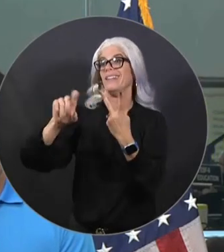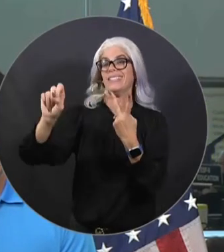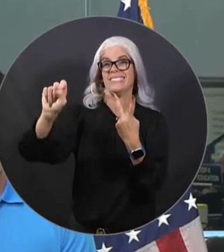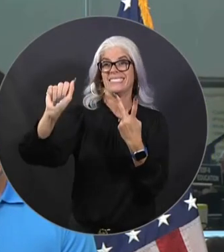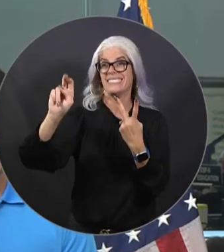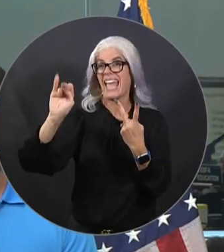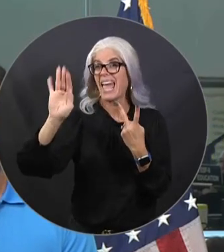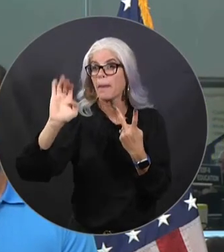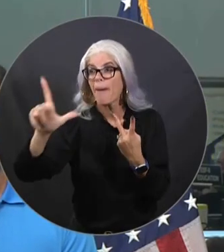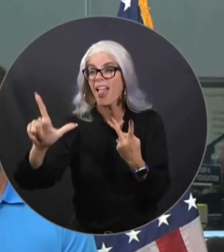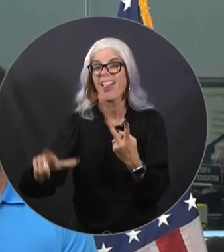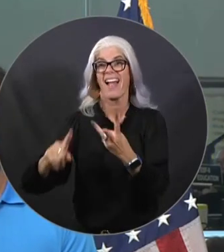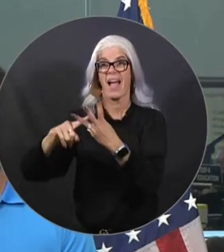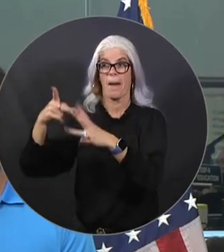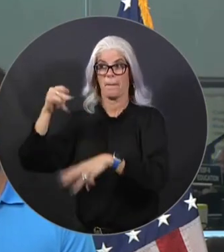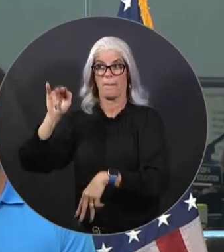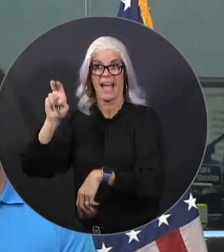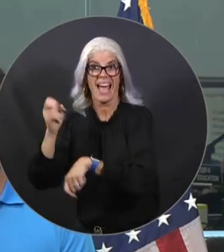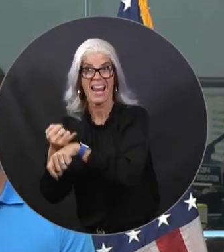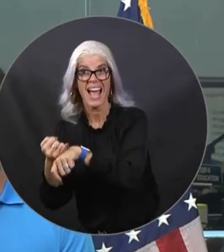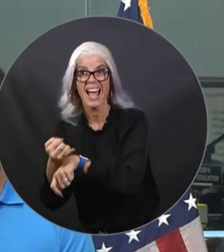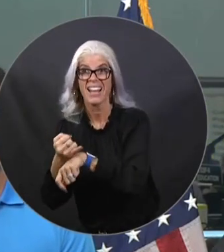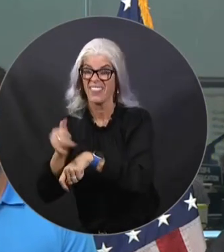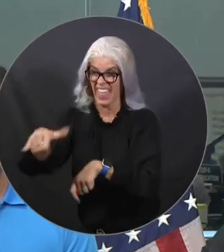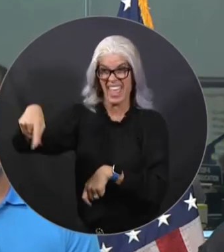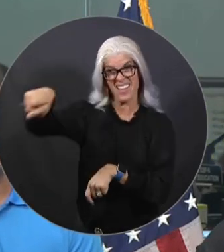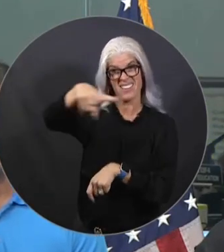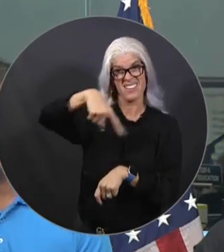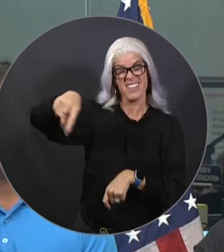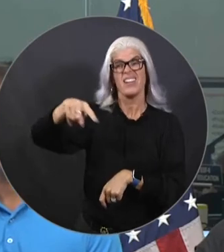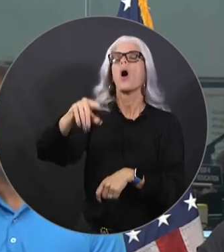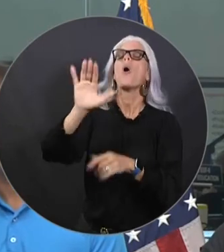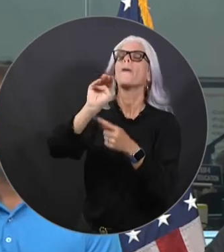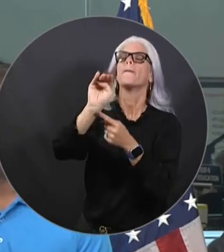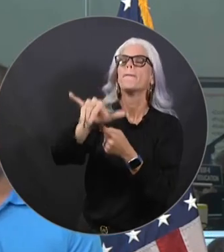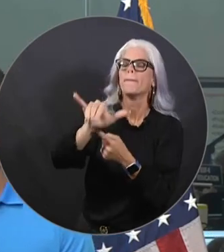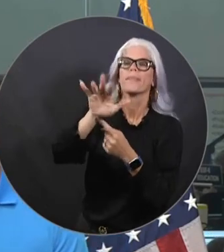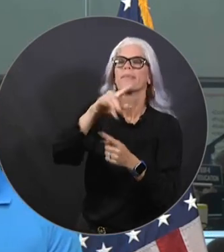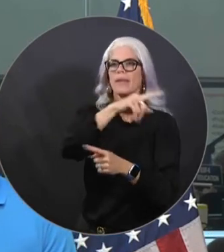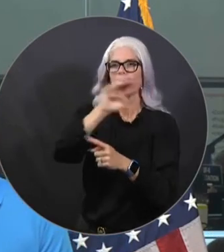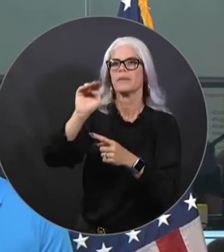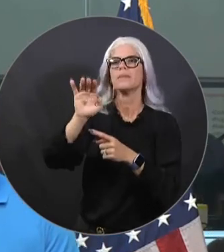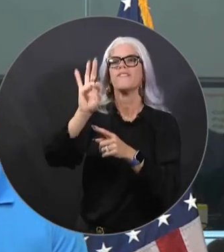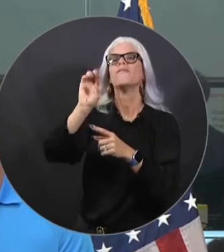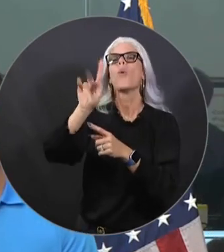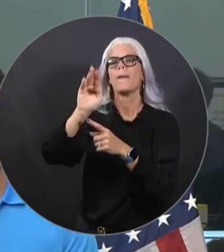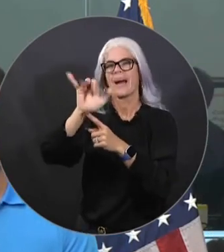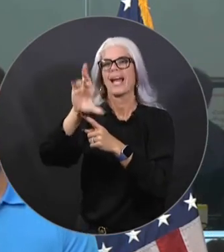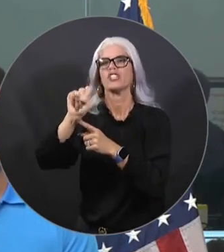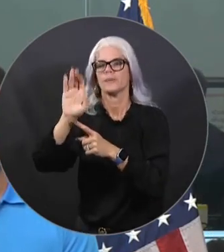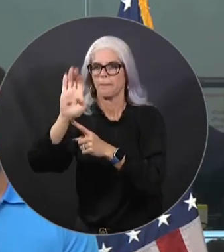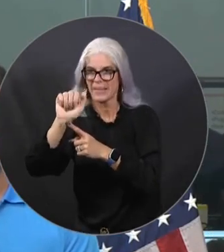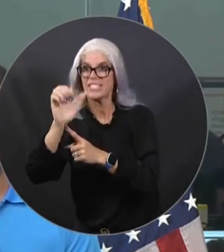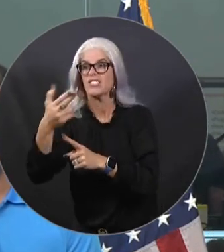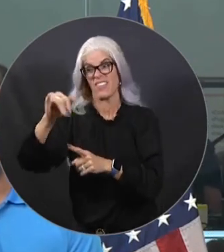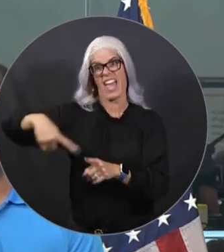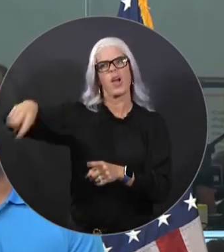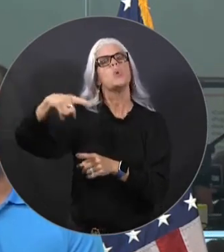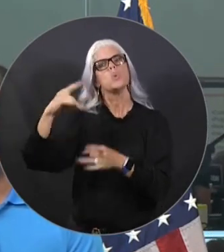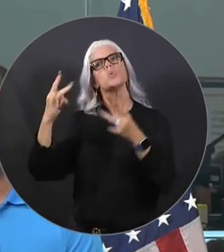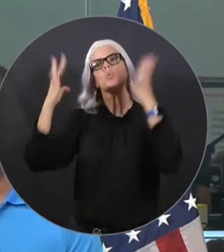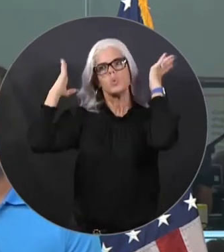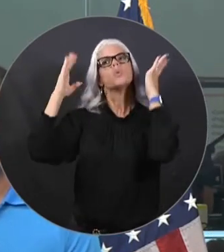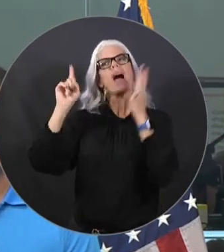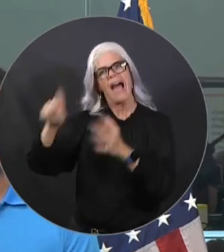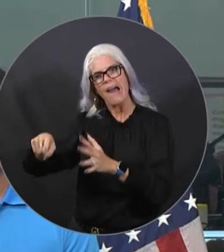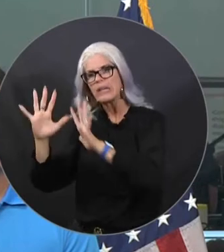that's going to take some time. In those areas, we do have some other challenges. There is potentially vehicles in the water. There are potentially boats in the water. There